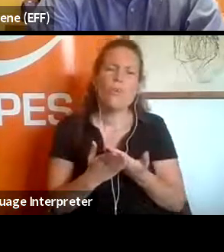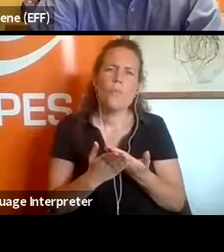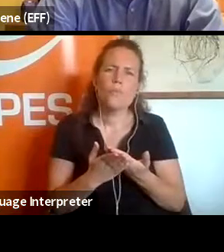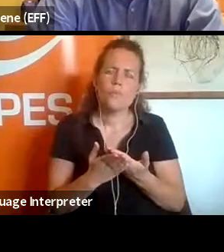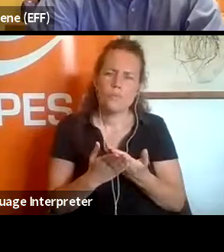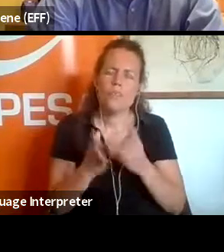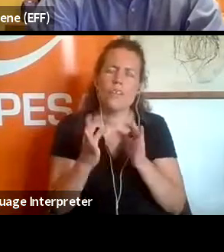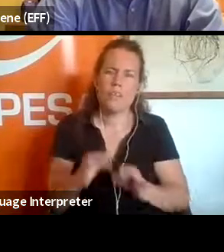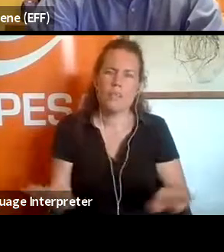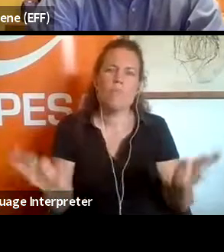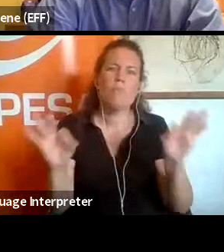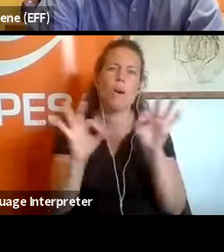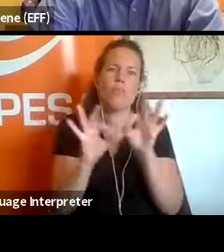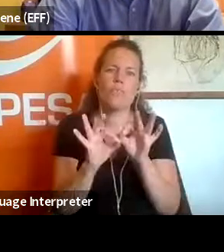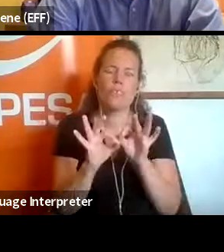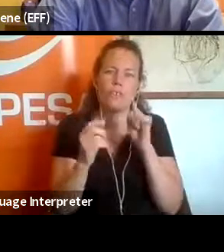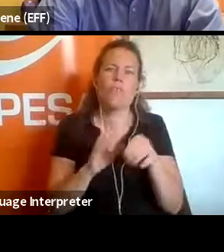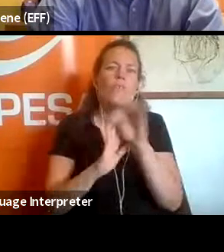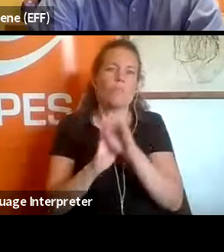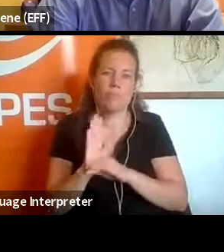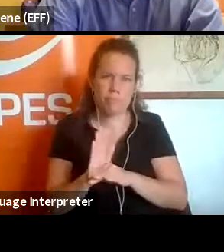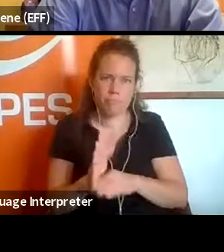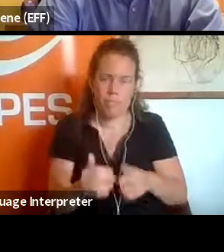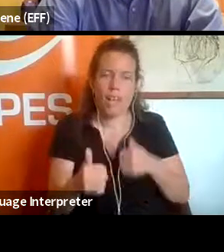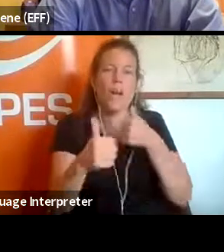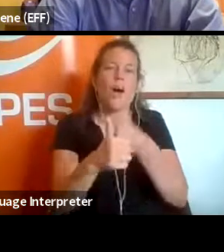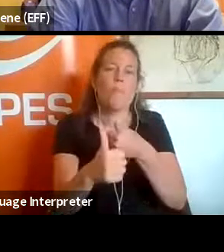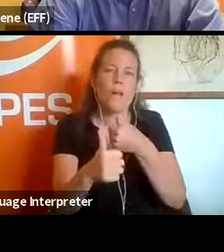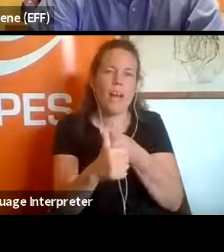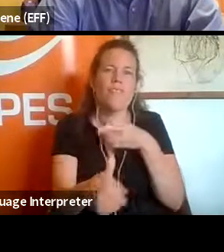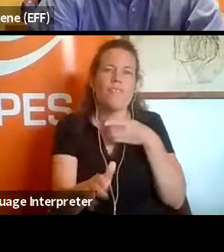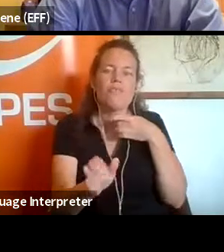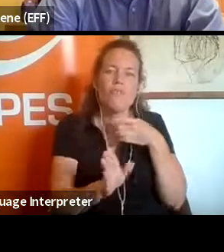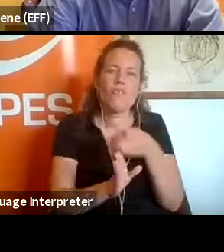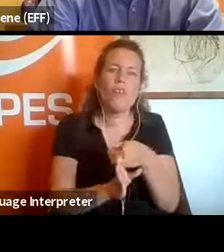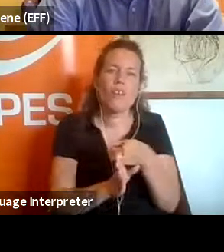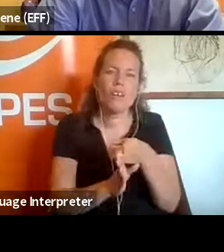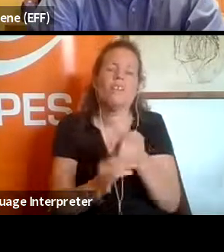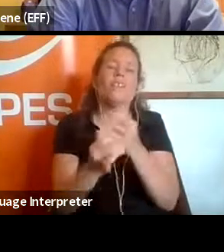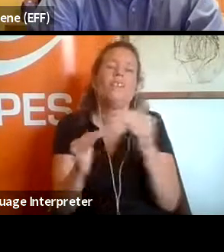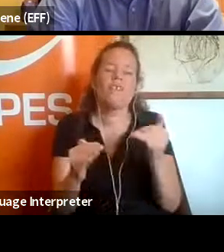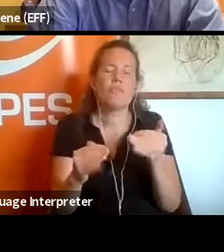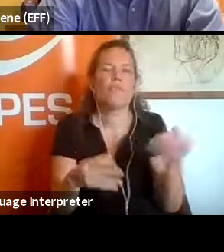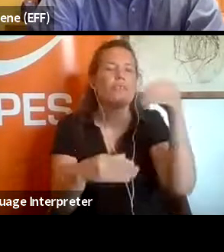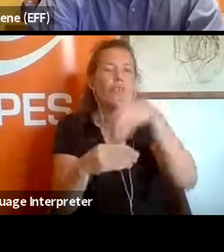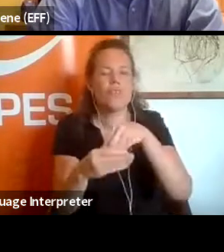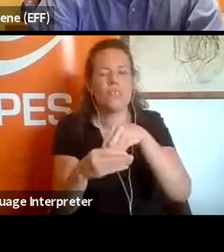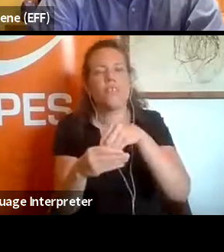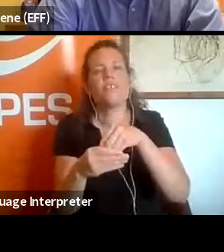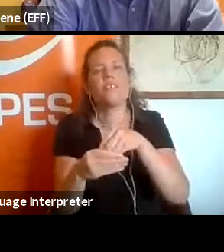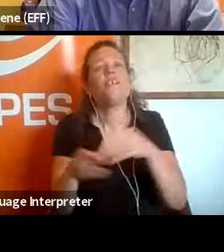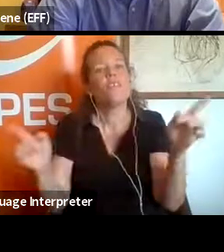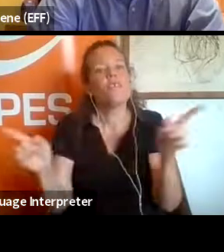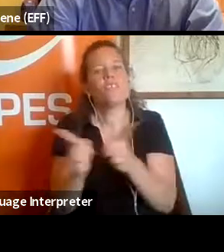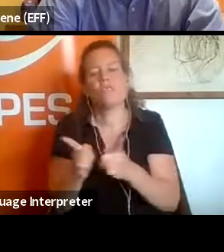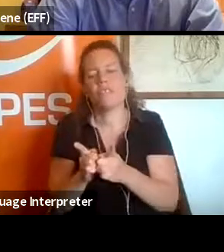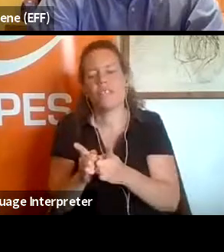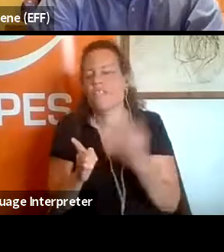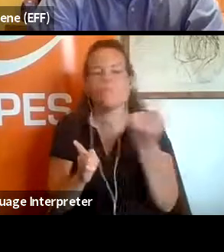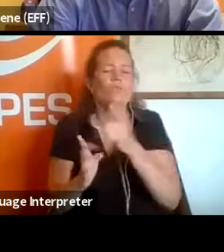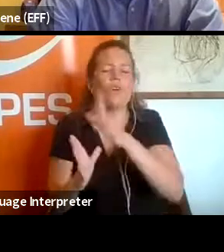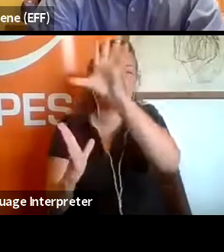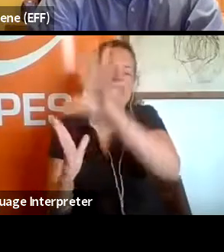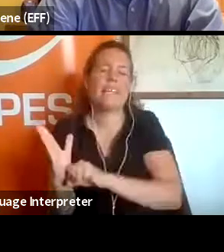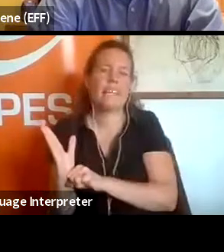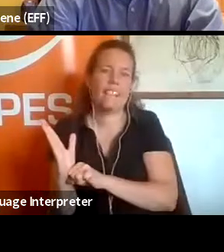to have the principles applied to different kind of content restrictions, not only takedown, but